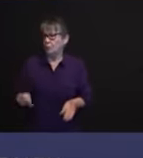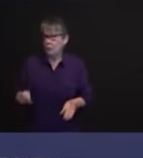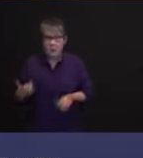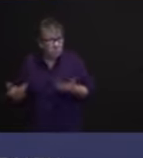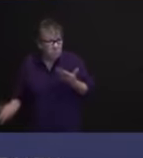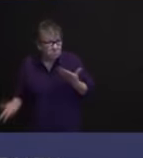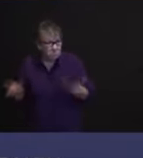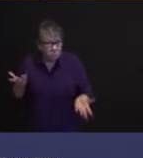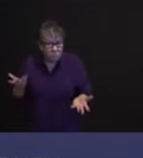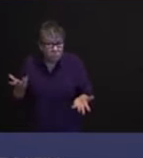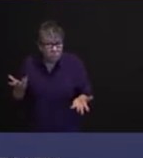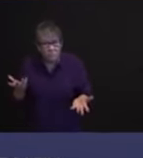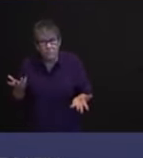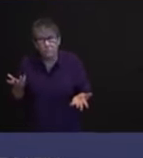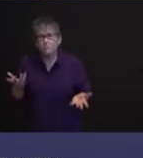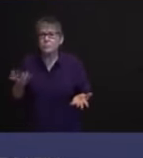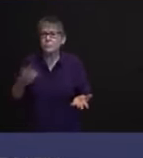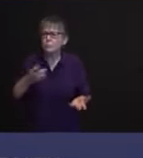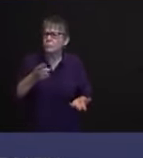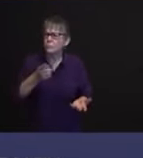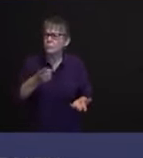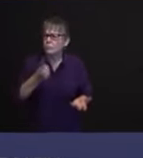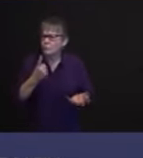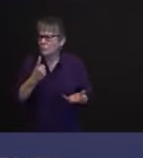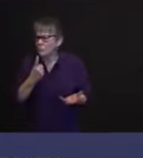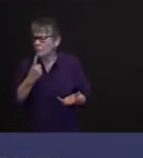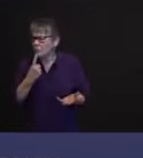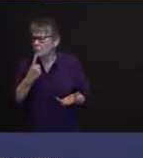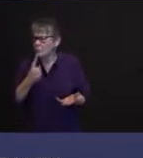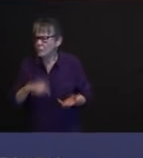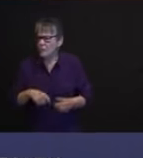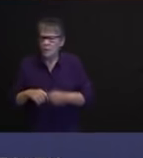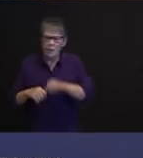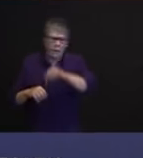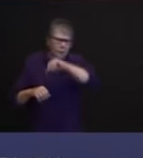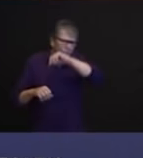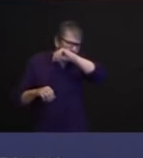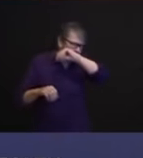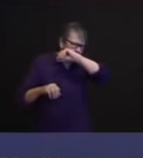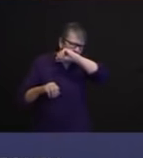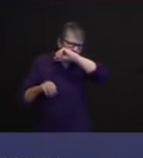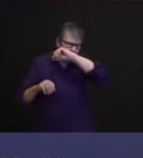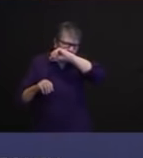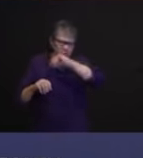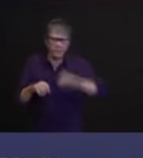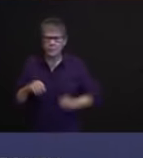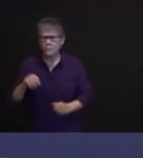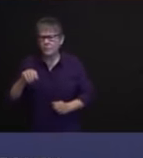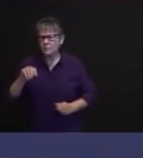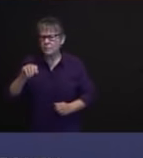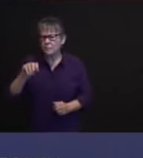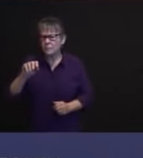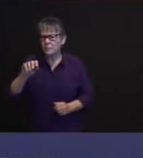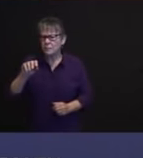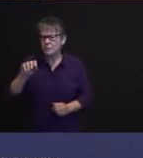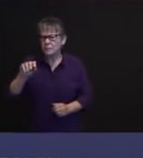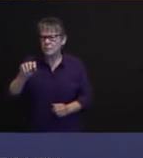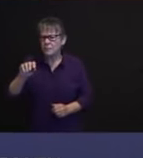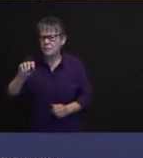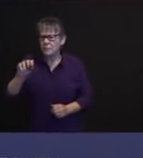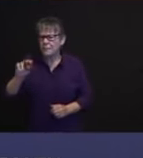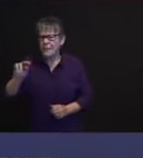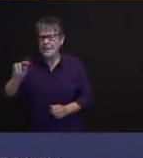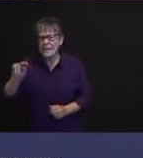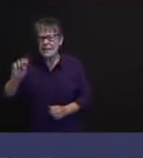Tandon was appointed or announced as the next OMB director. I'm wondering, will she resign from your Restart